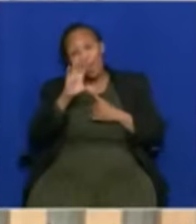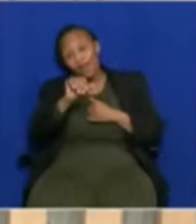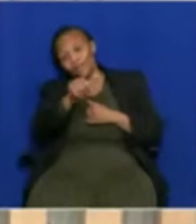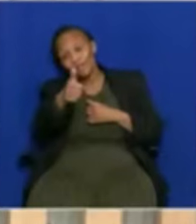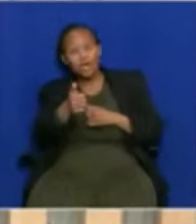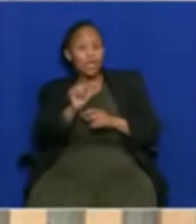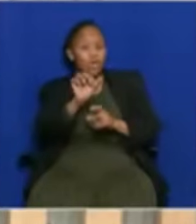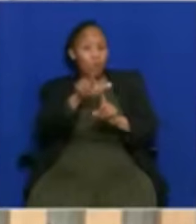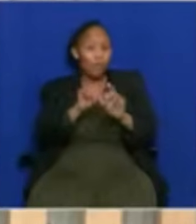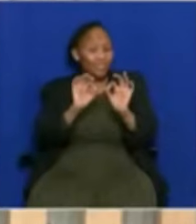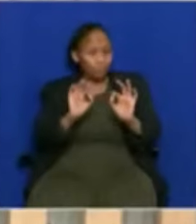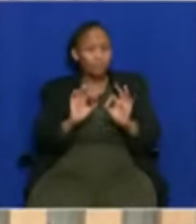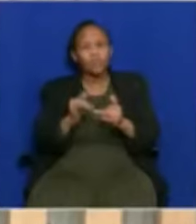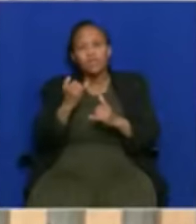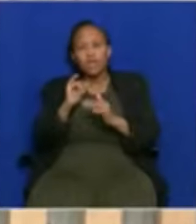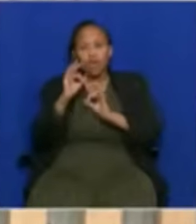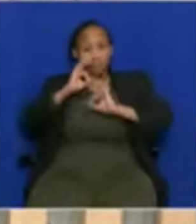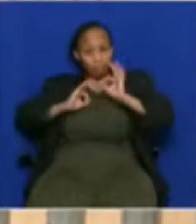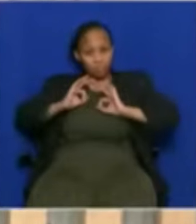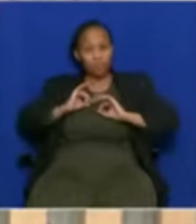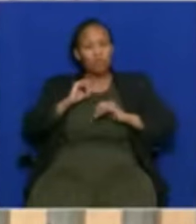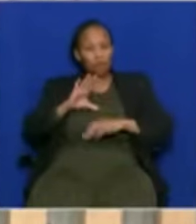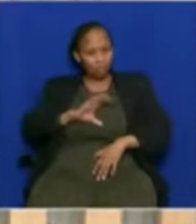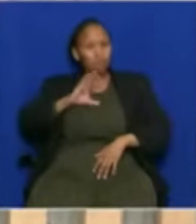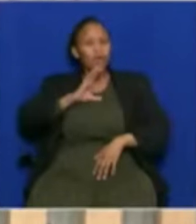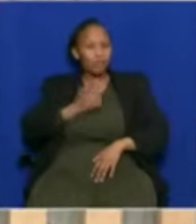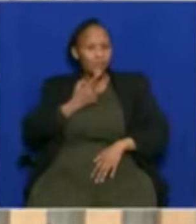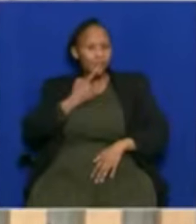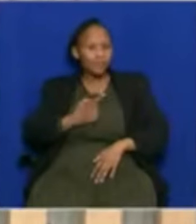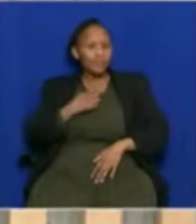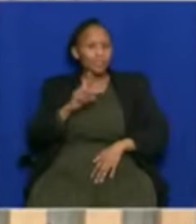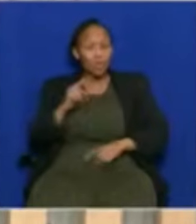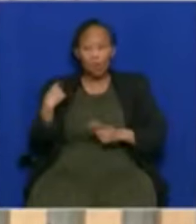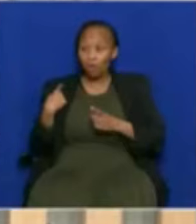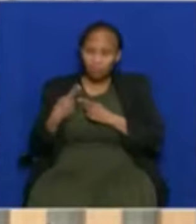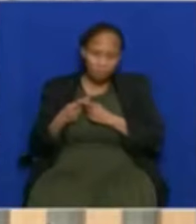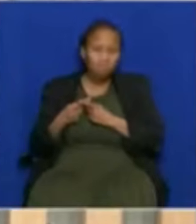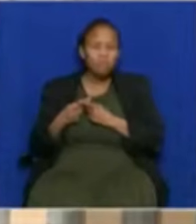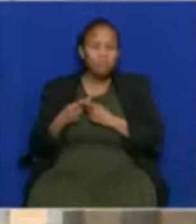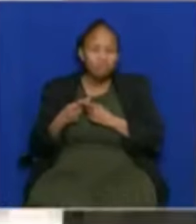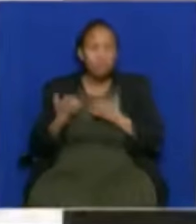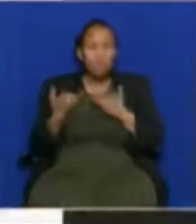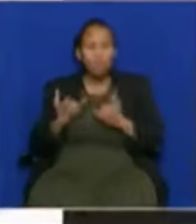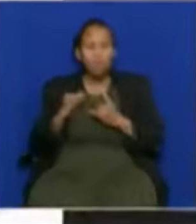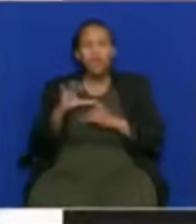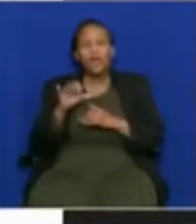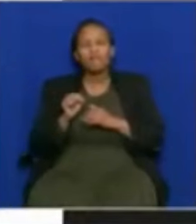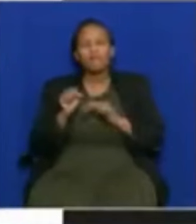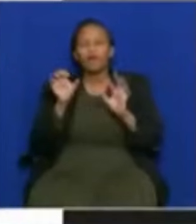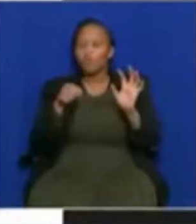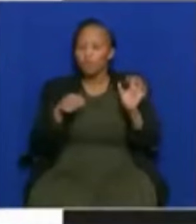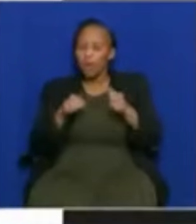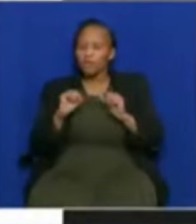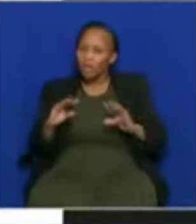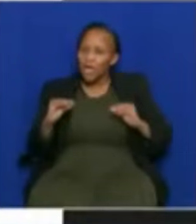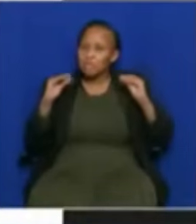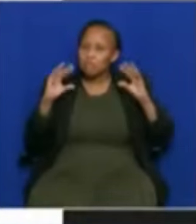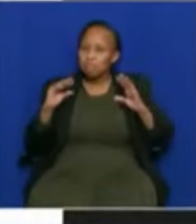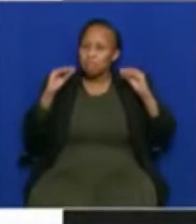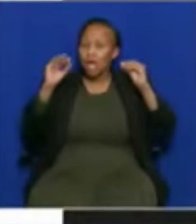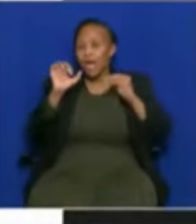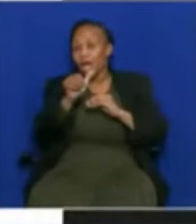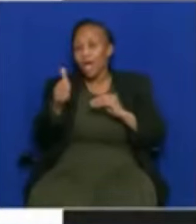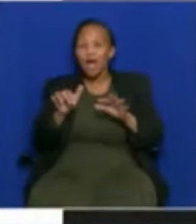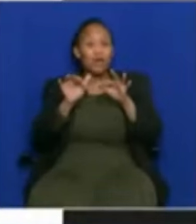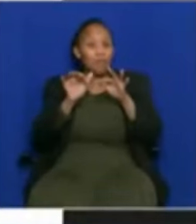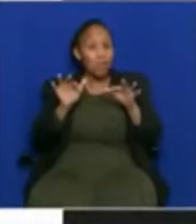me confidently that insofar as the appointment and promotions of those other people, other than